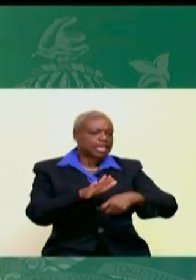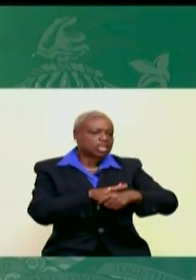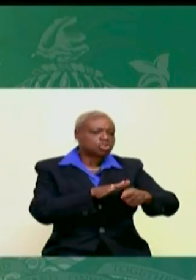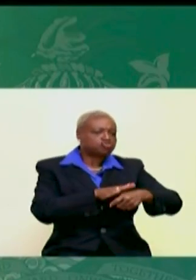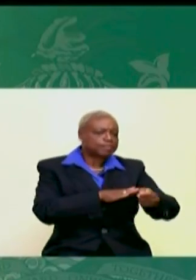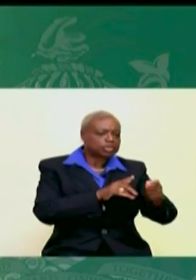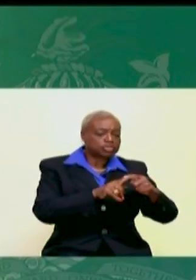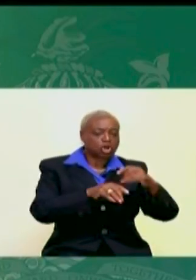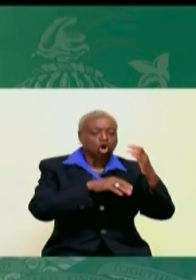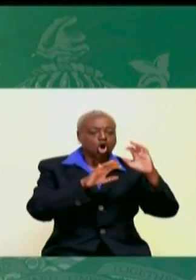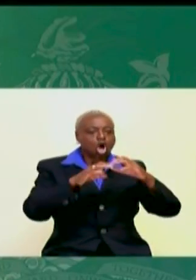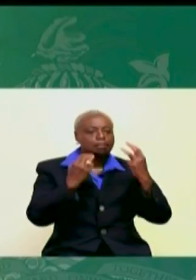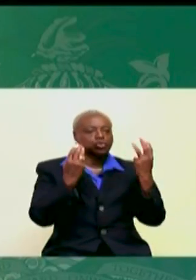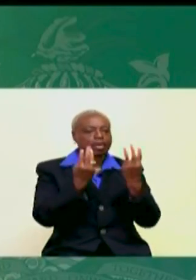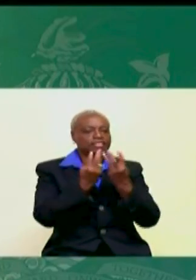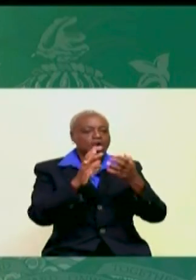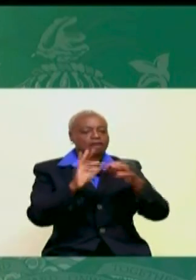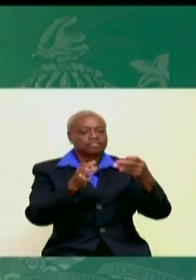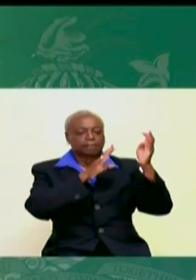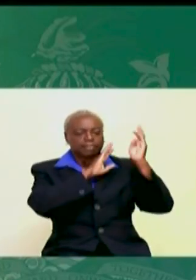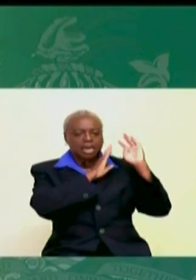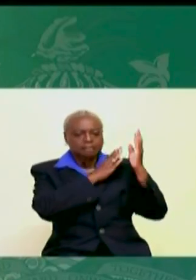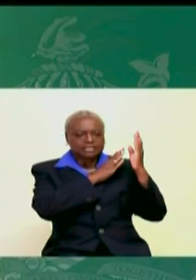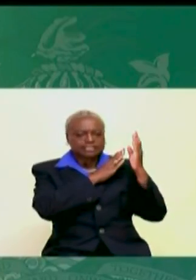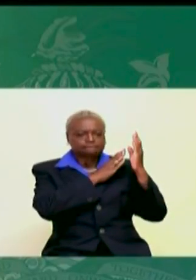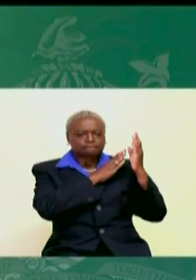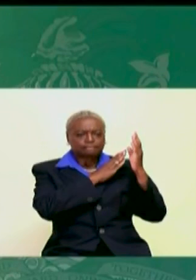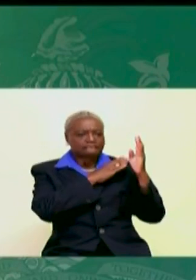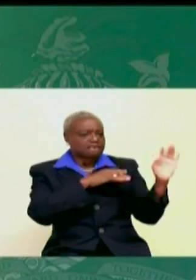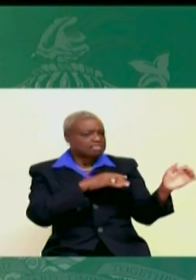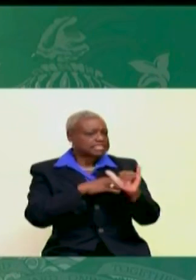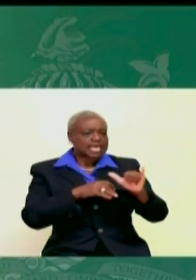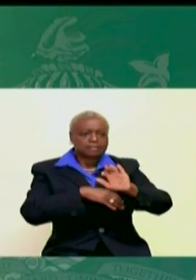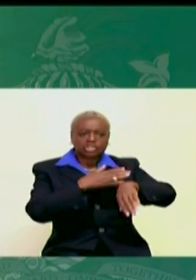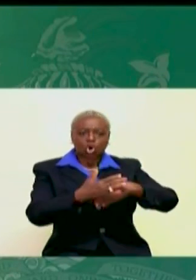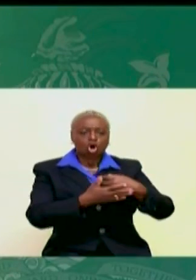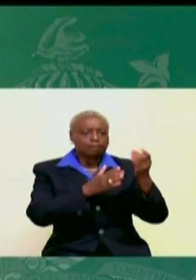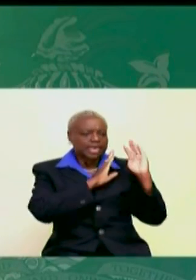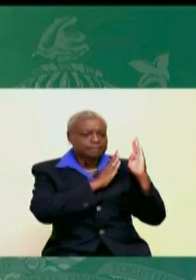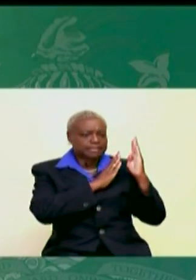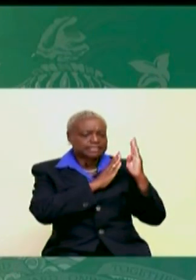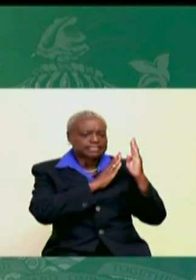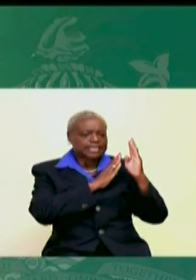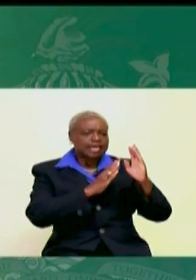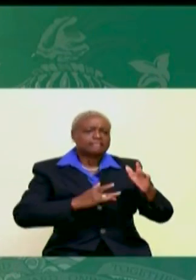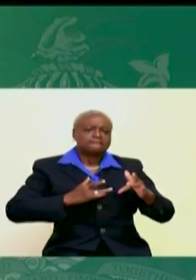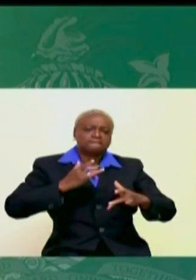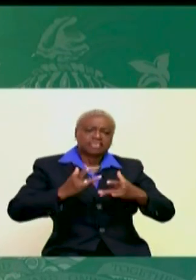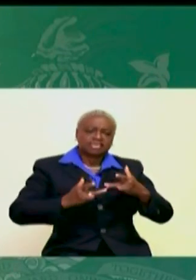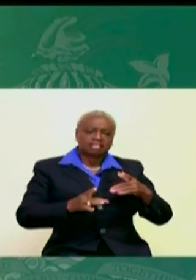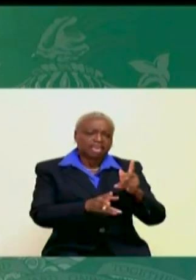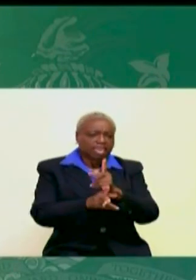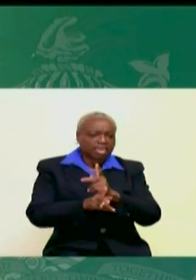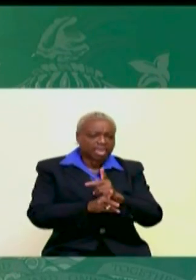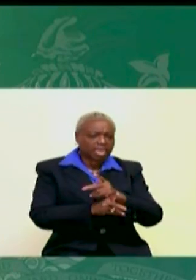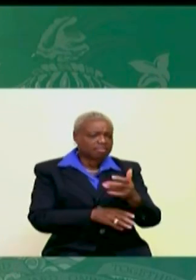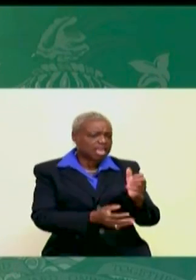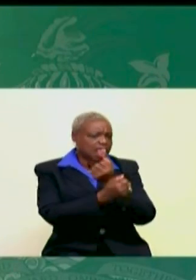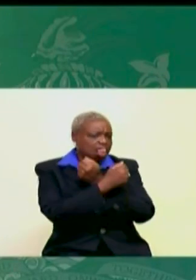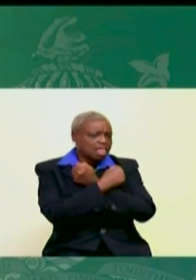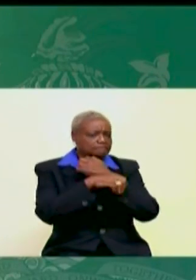the Bahamas. And Madam Speaker, like all Bahamians, they feel, they care, they love the